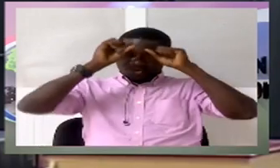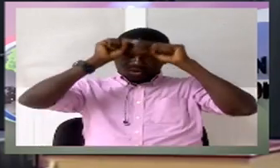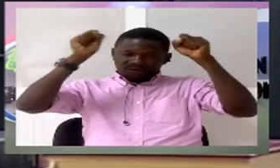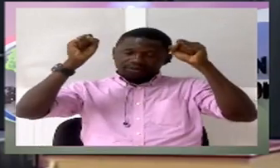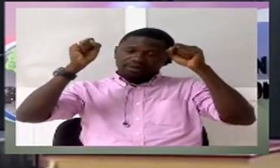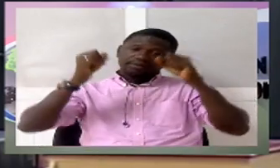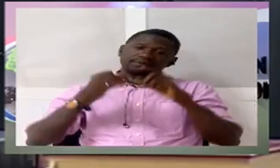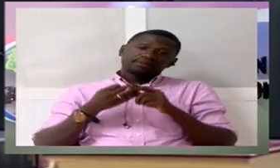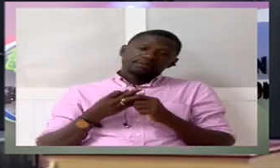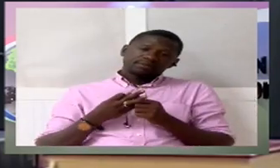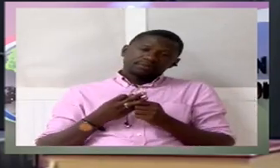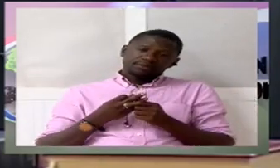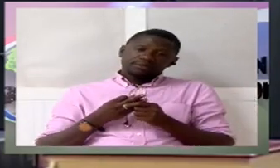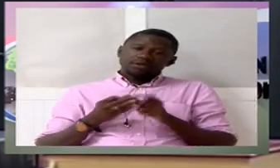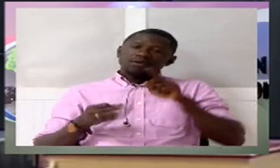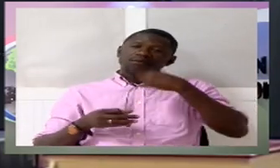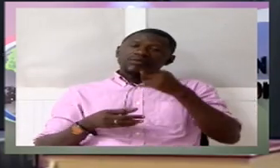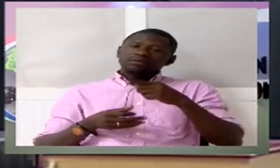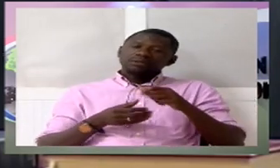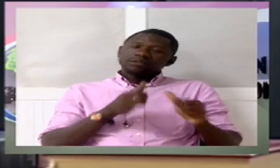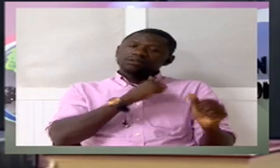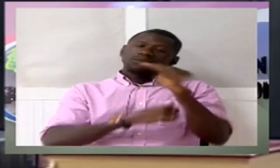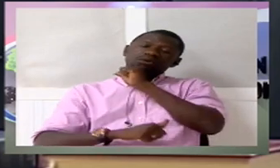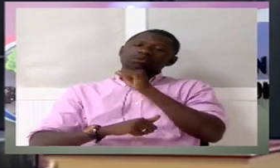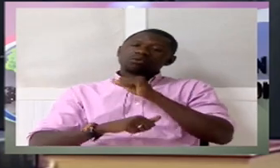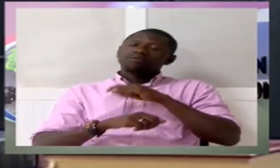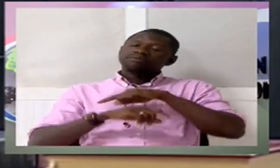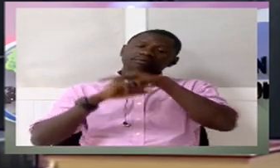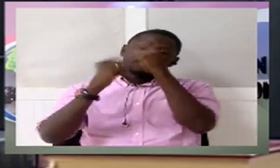for the return of properties